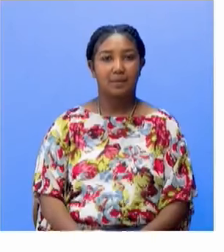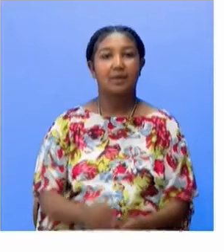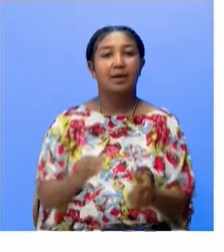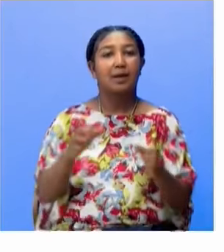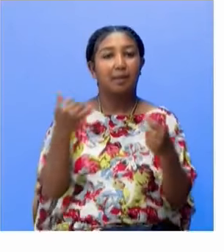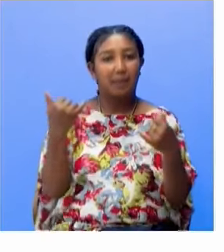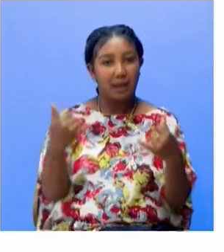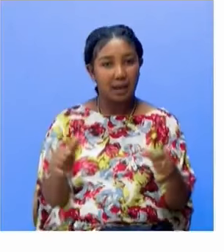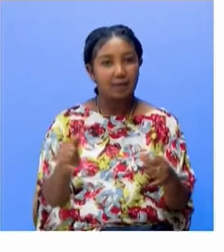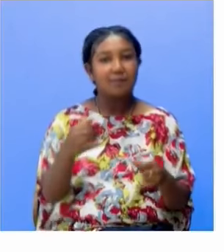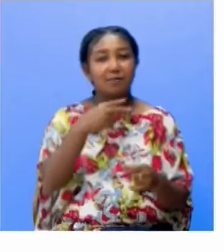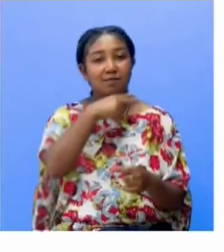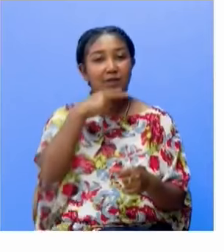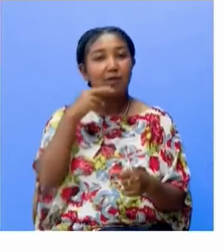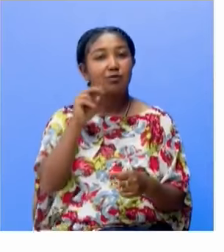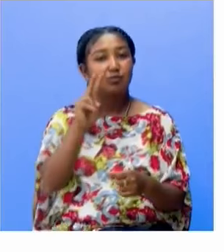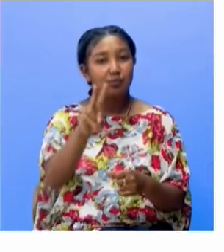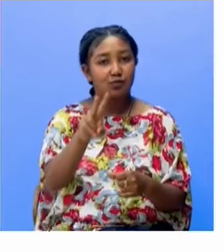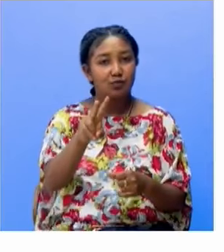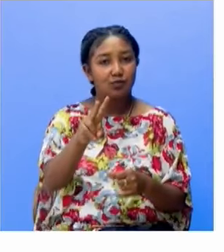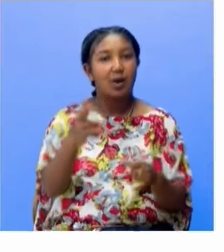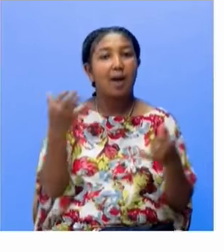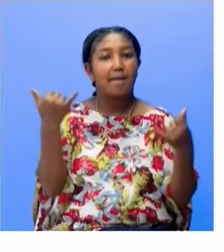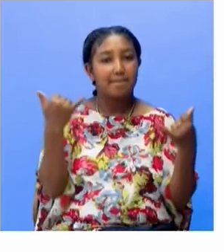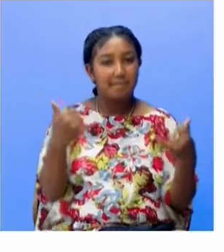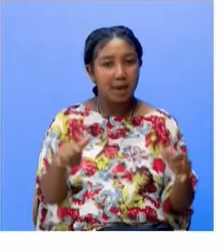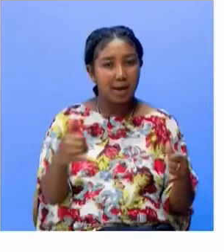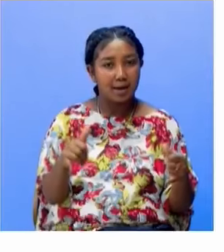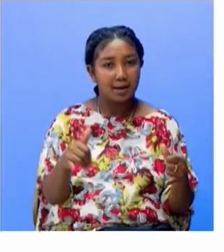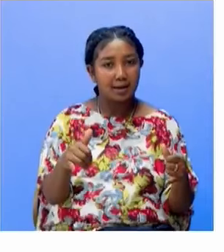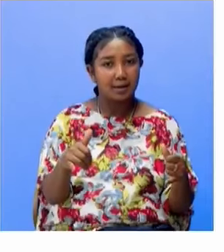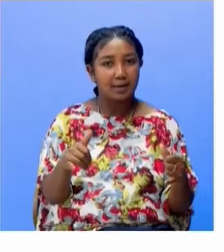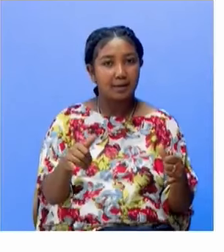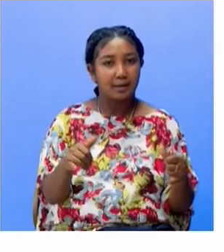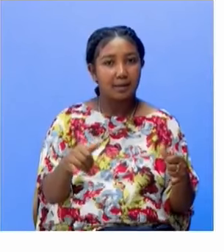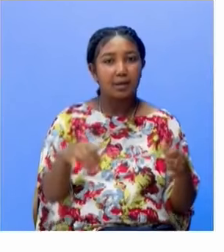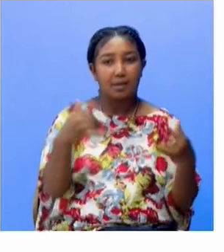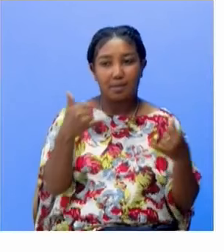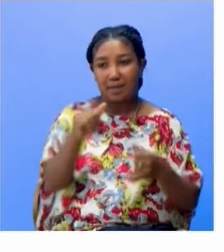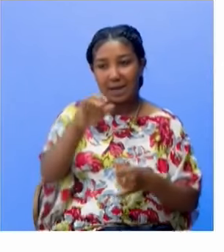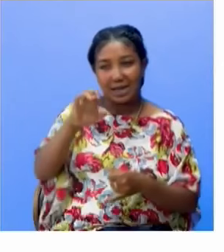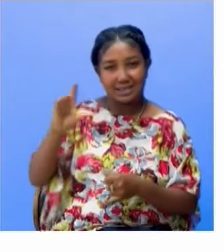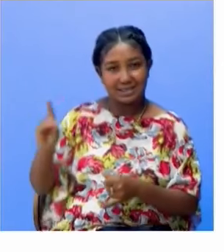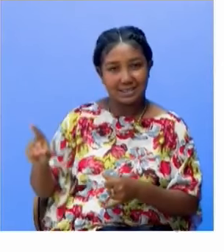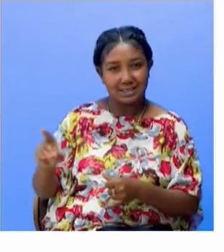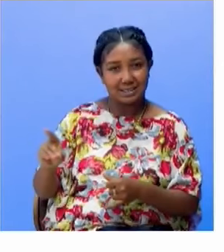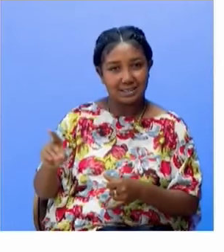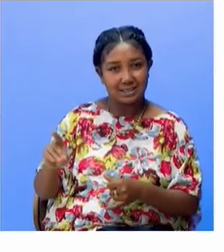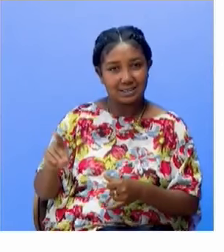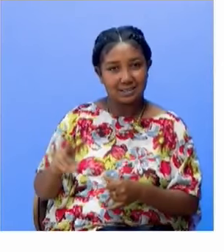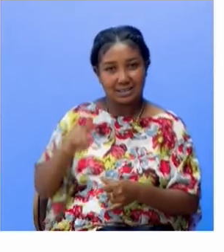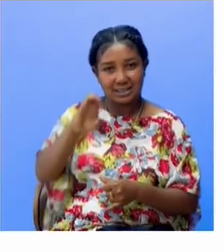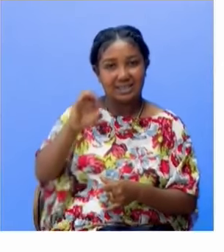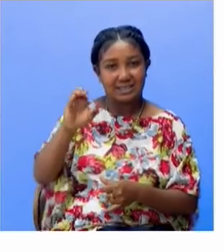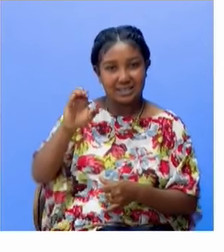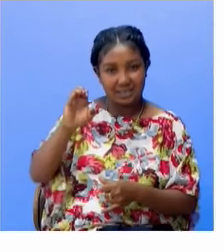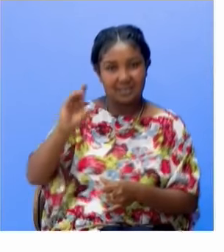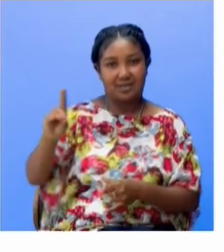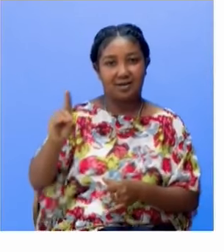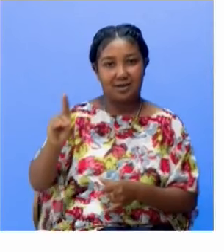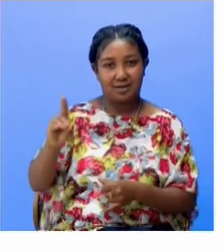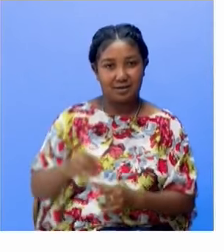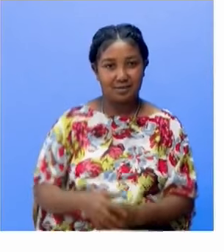then the verb to form of play is played. Look.